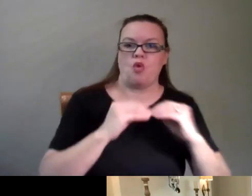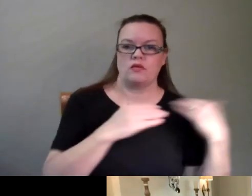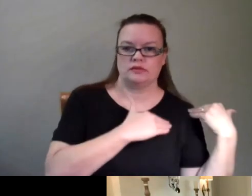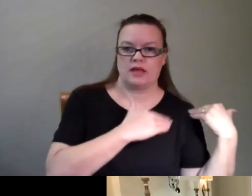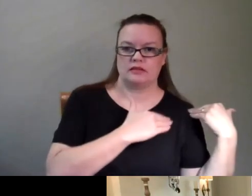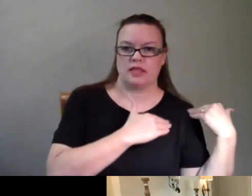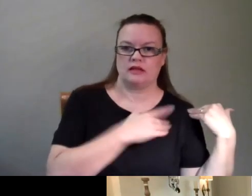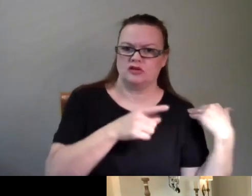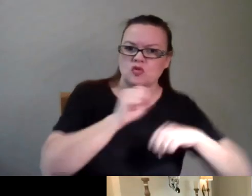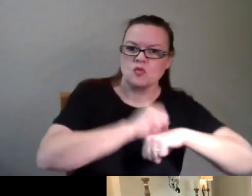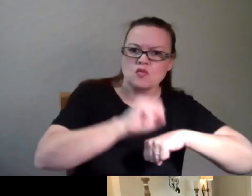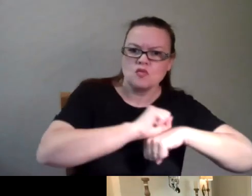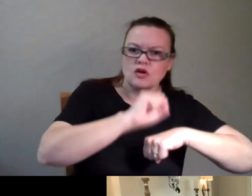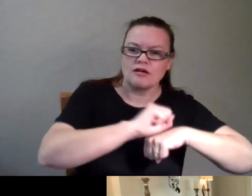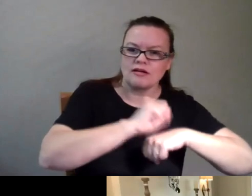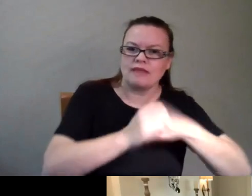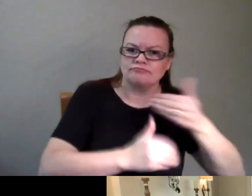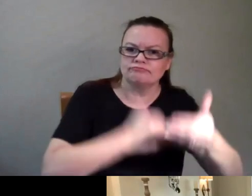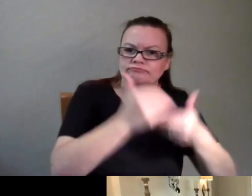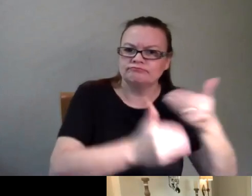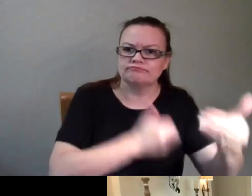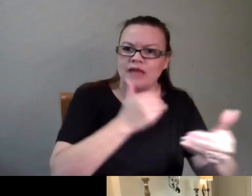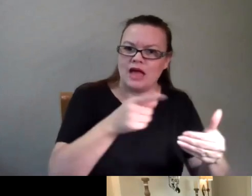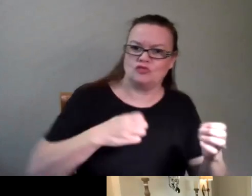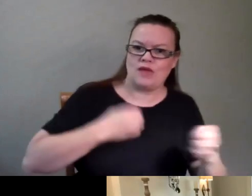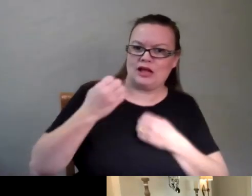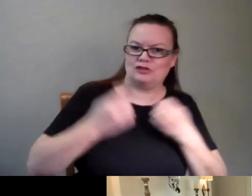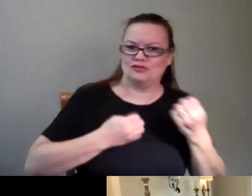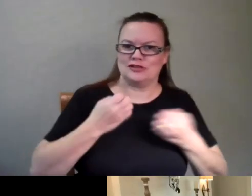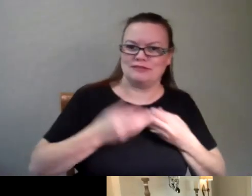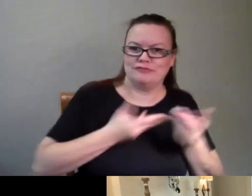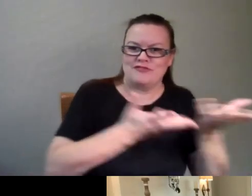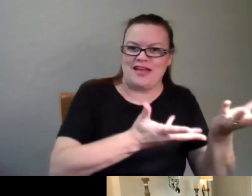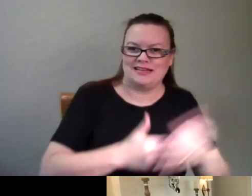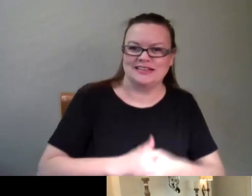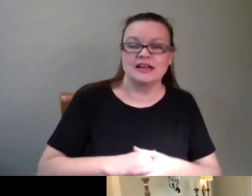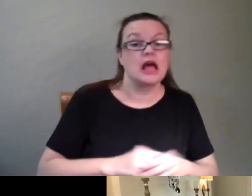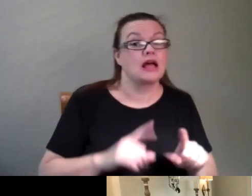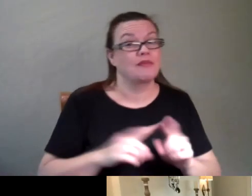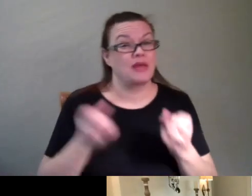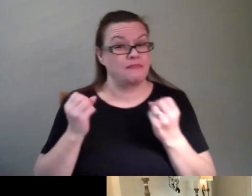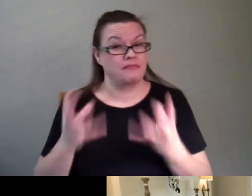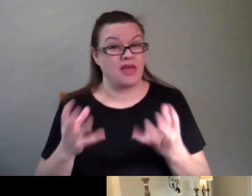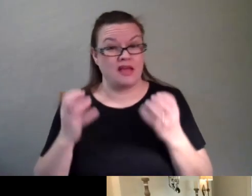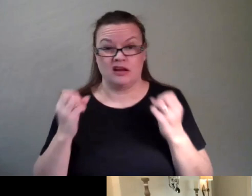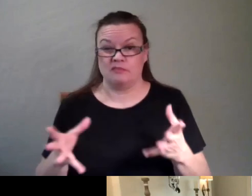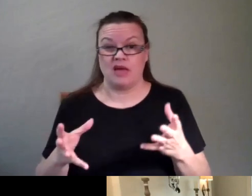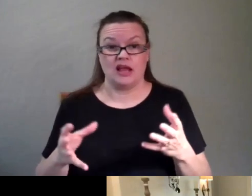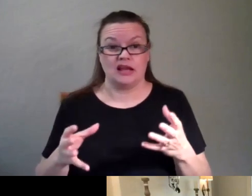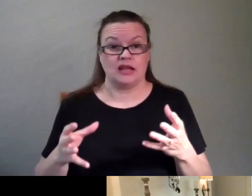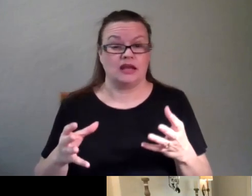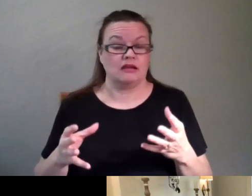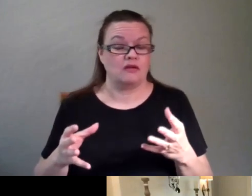and do smart work and be careful and energetic about your work. But there are lots and lots of entree